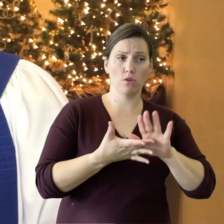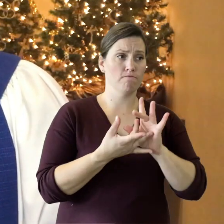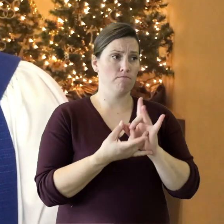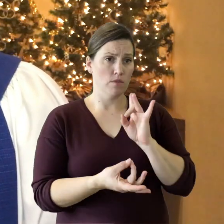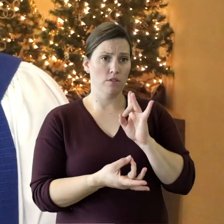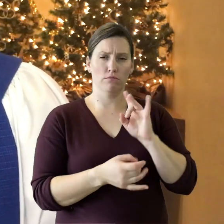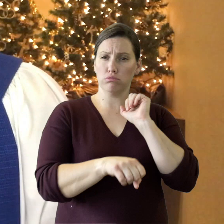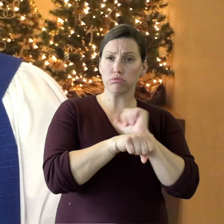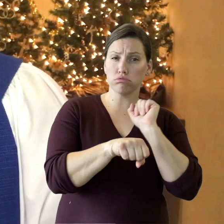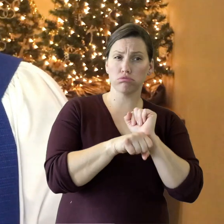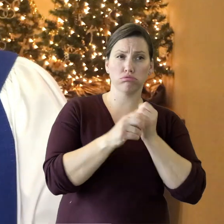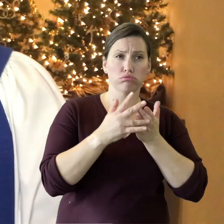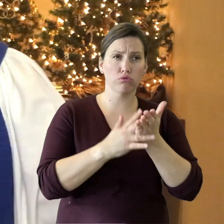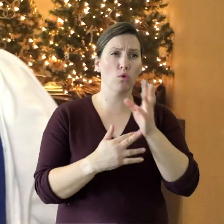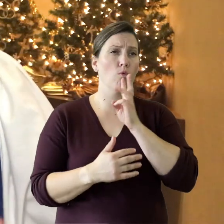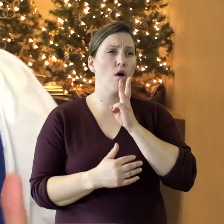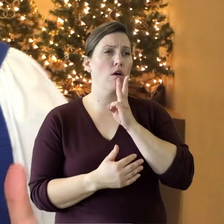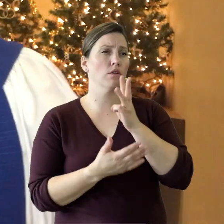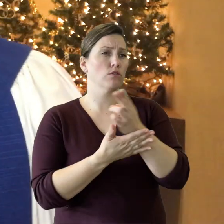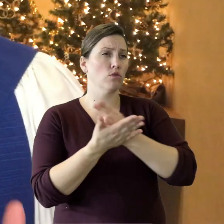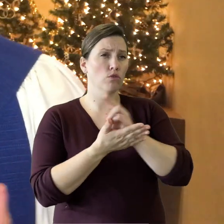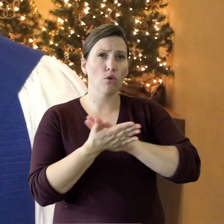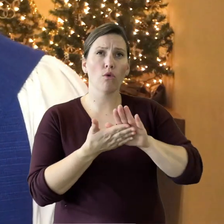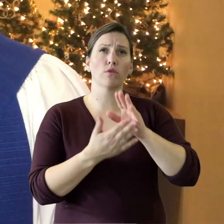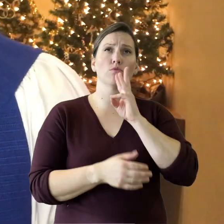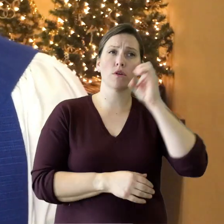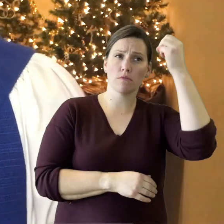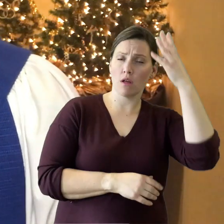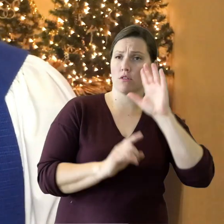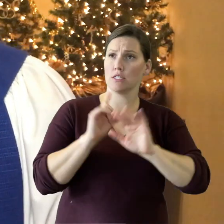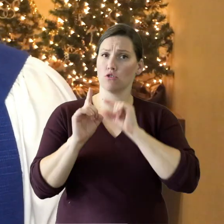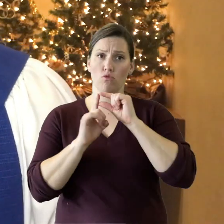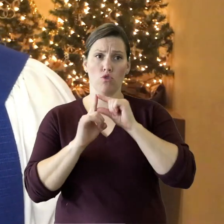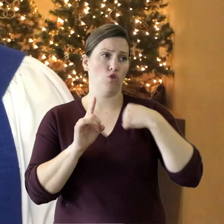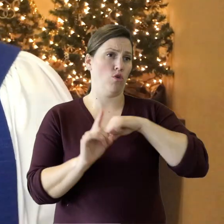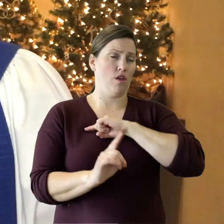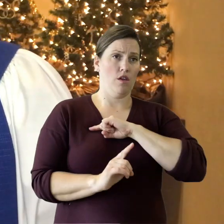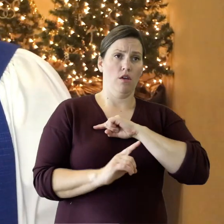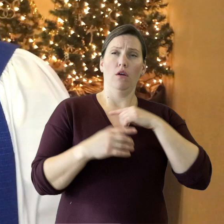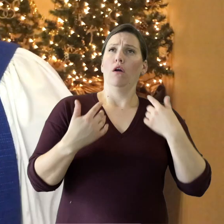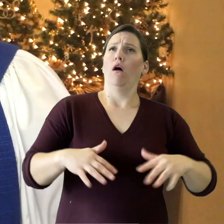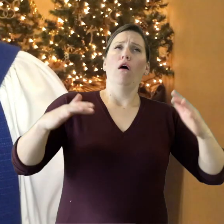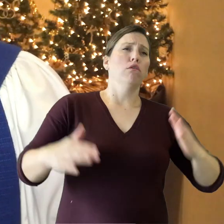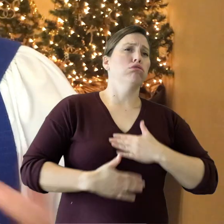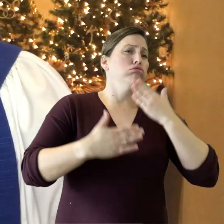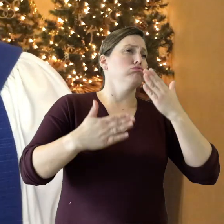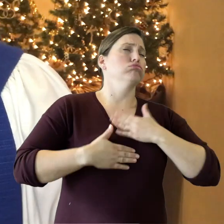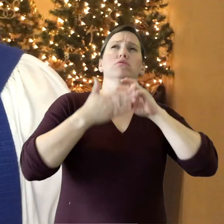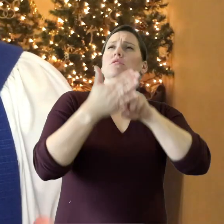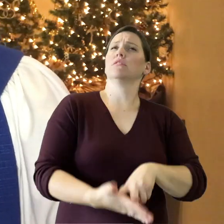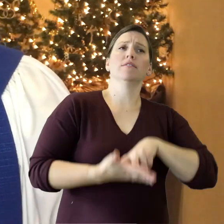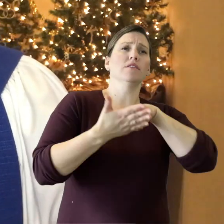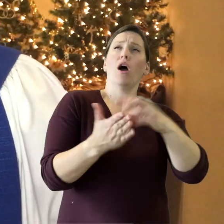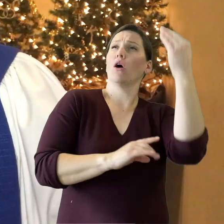power of the Holy Spirit at work through the water of holy baptism and the Word of God, we